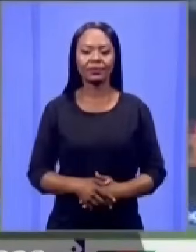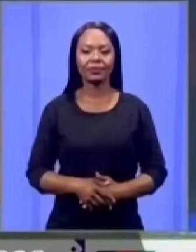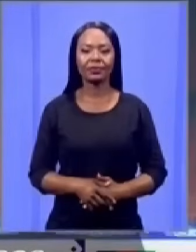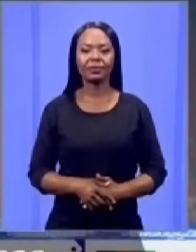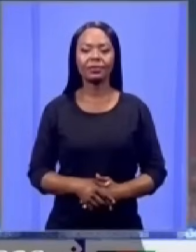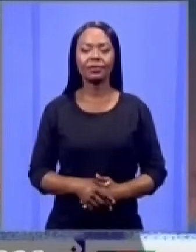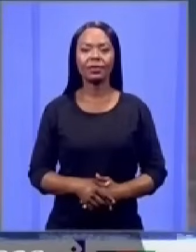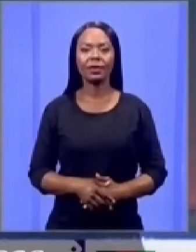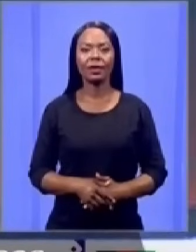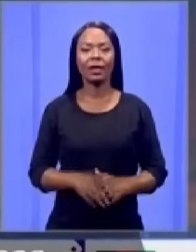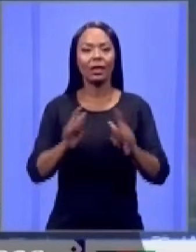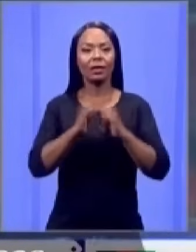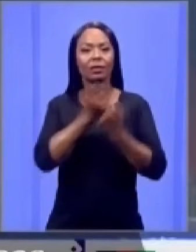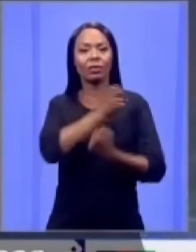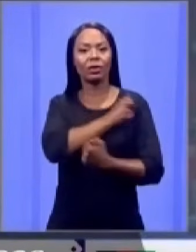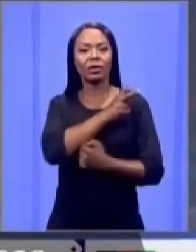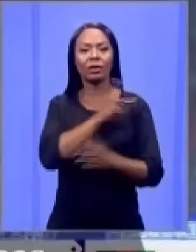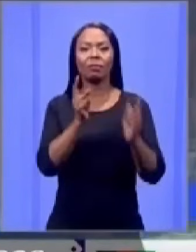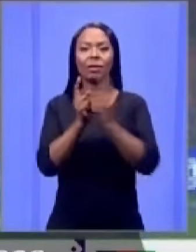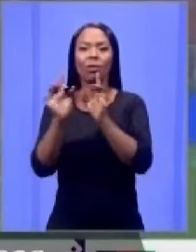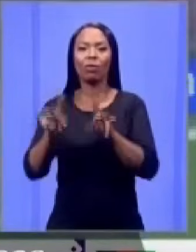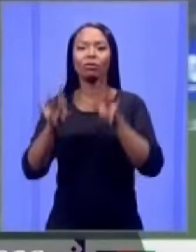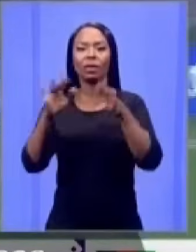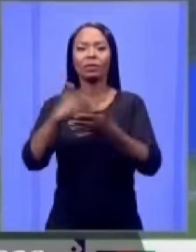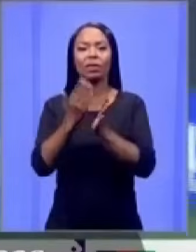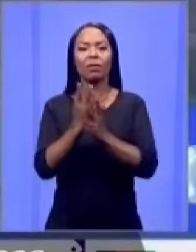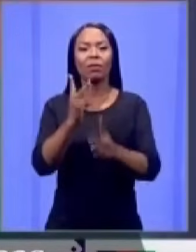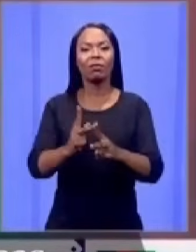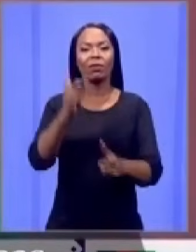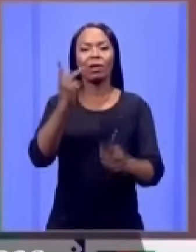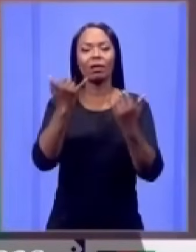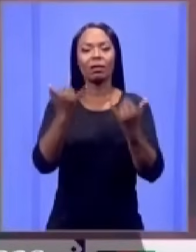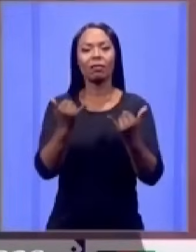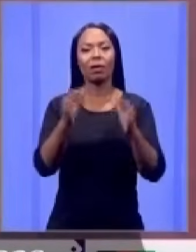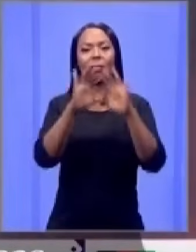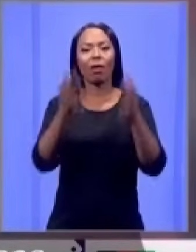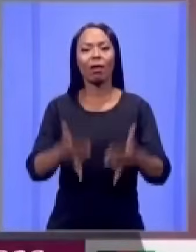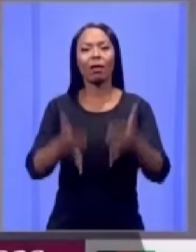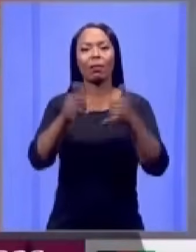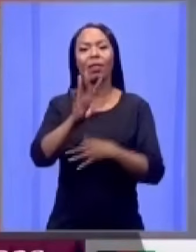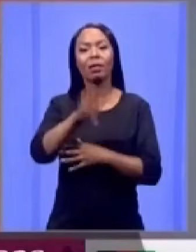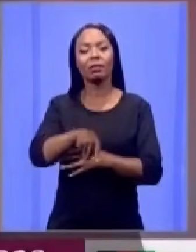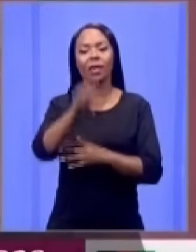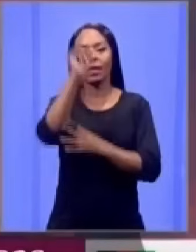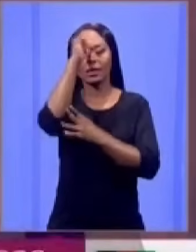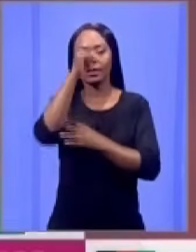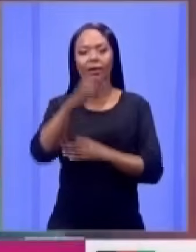Dipapadi di Proteas di tlo bapala le Australia ho di semi-final dipapading tsa mohope wa lefatshe ka Labone, India.